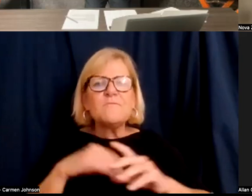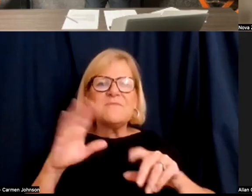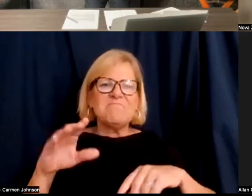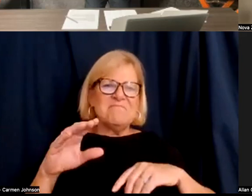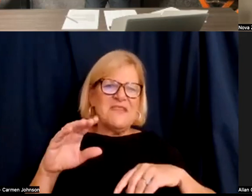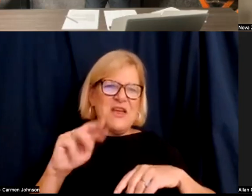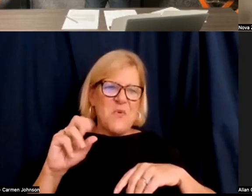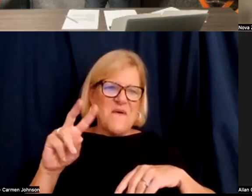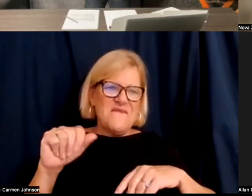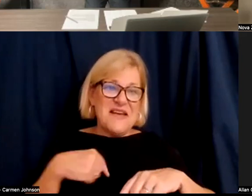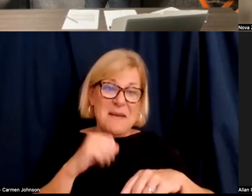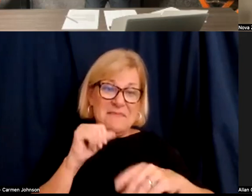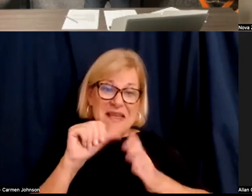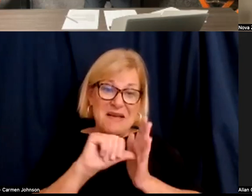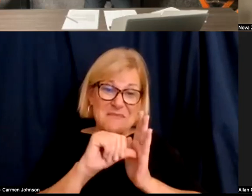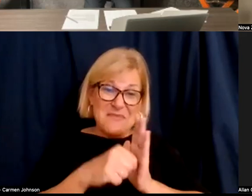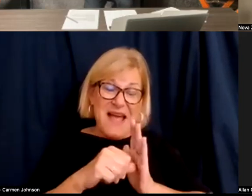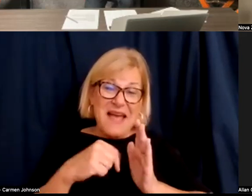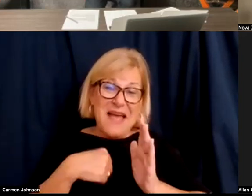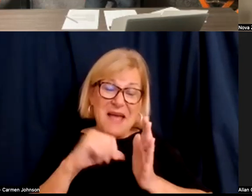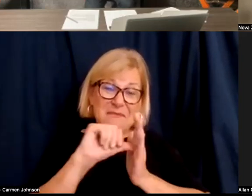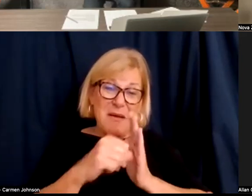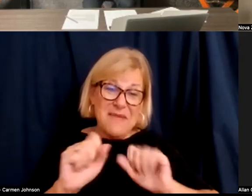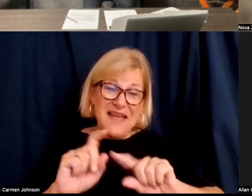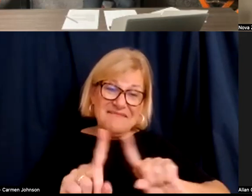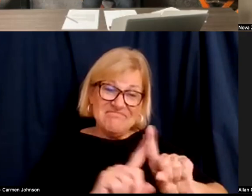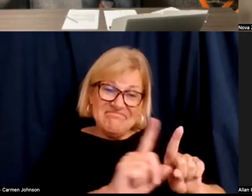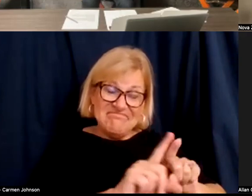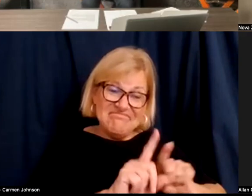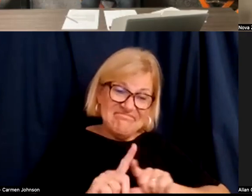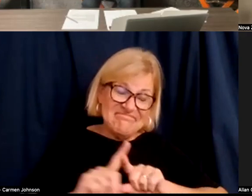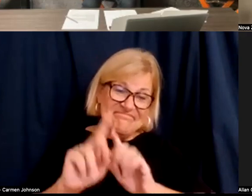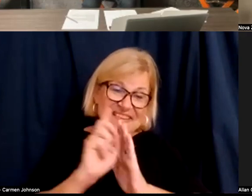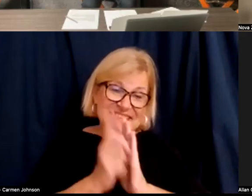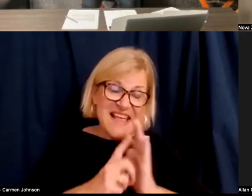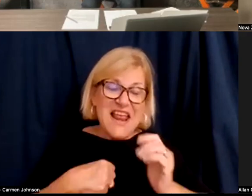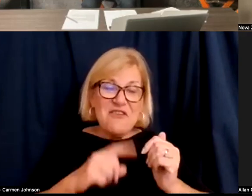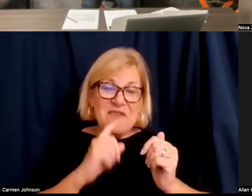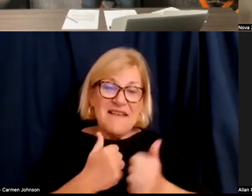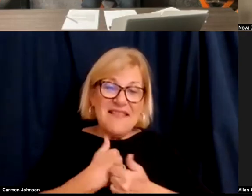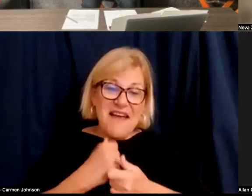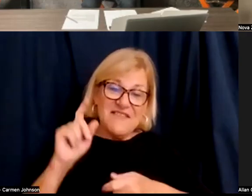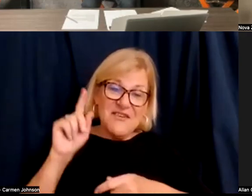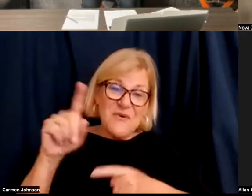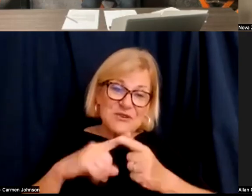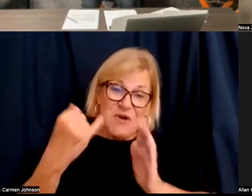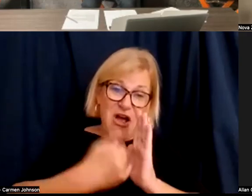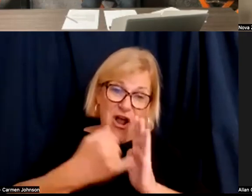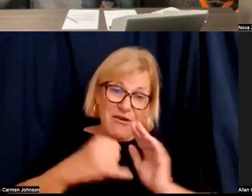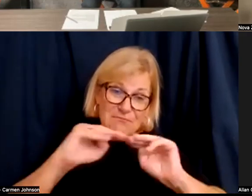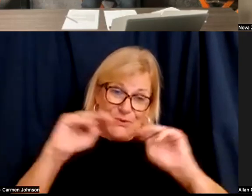I'm really impressed by all kinds of design. Um, I really love going to art